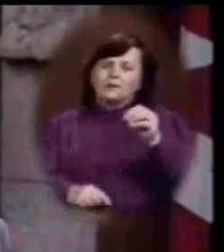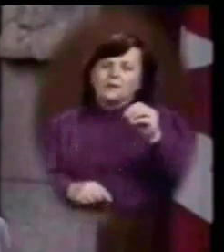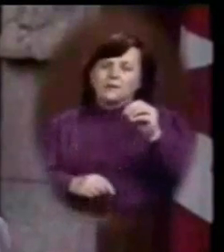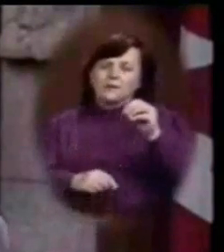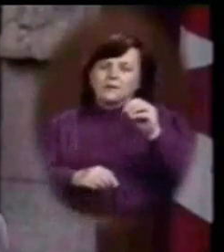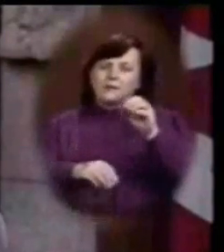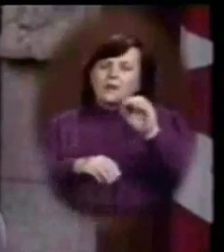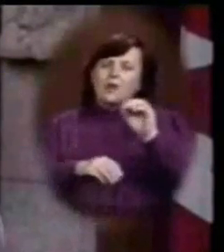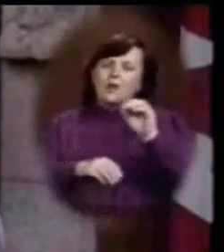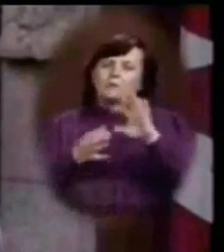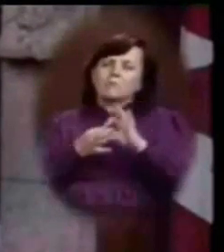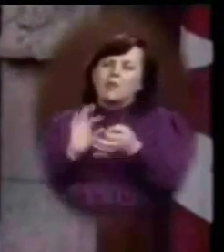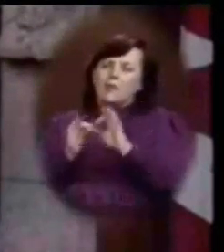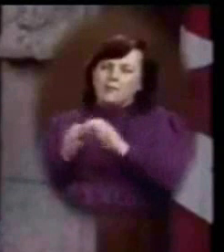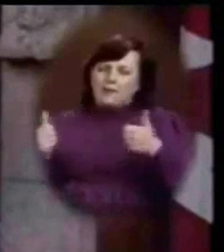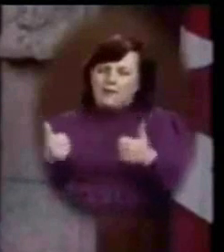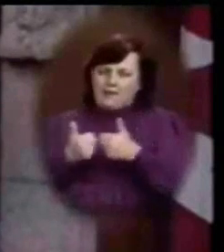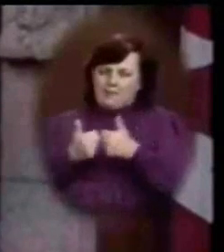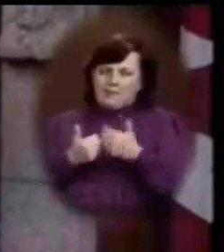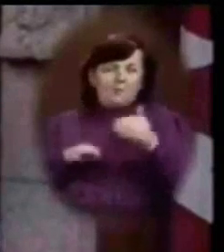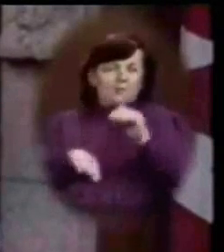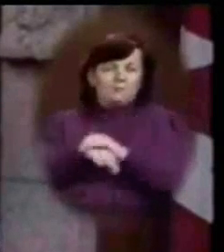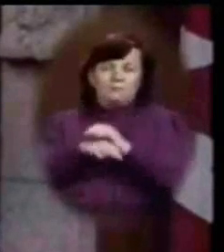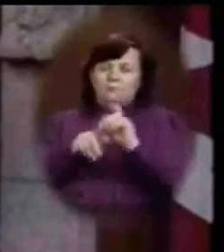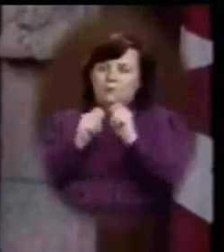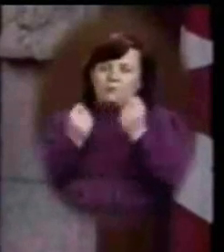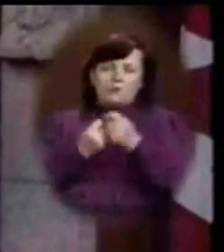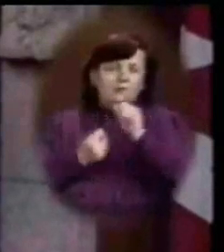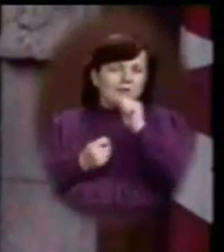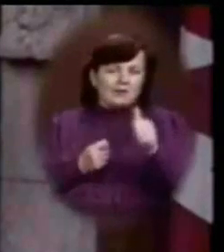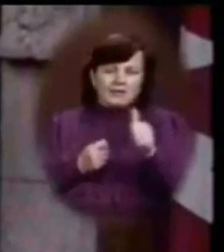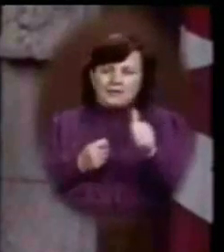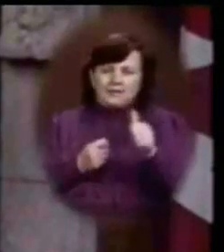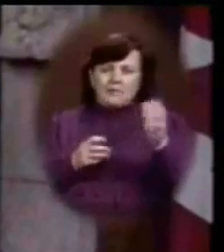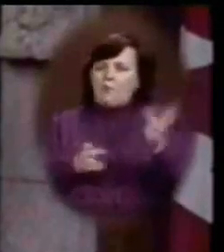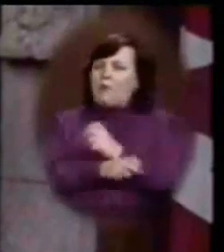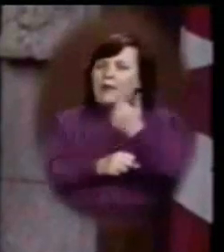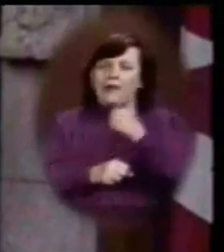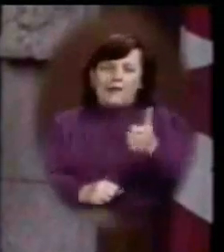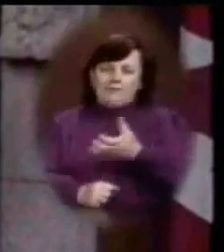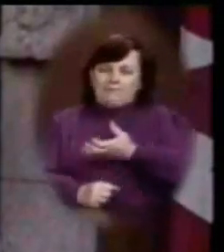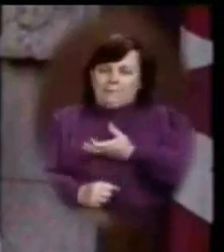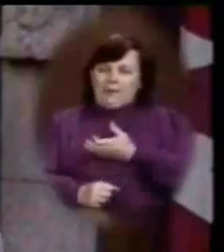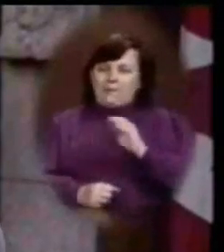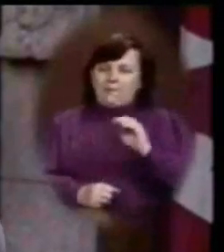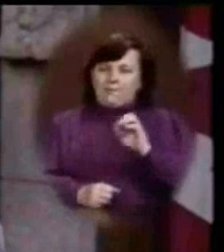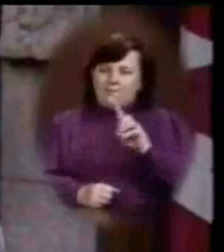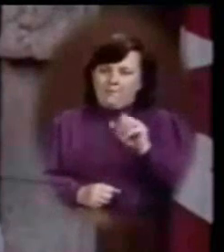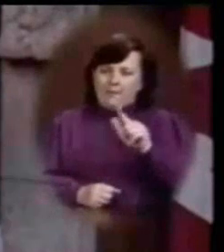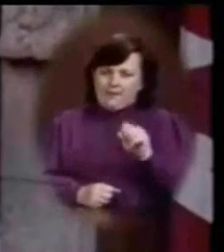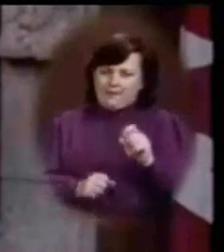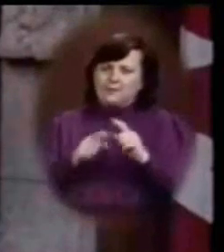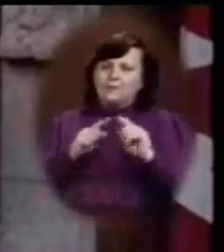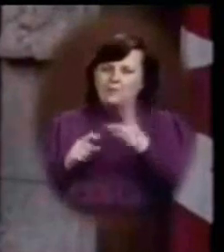of dependence of people under the control of socialist government, and they hate it. The honourable gentleman also spoke